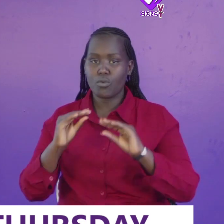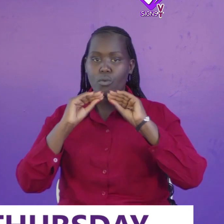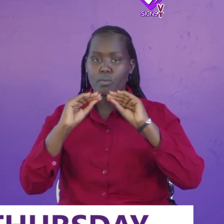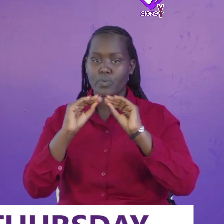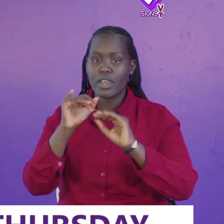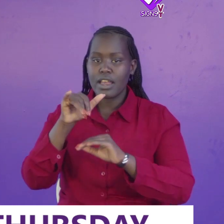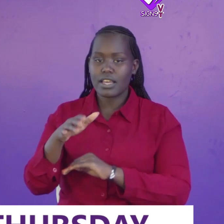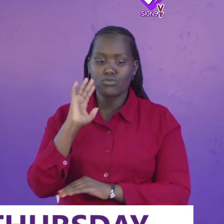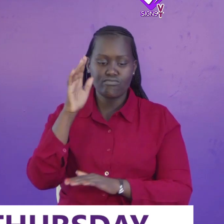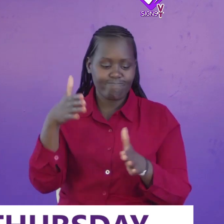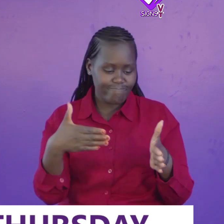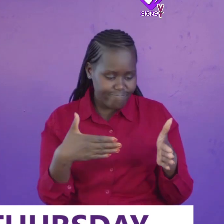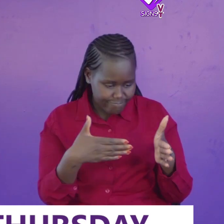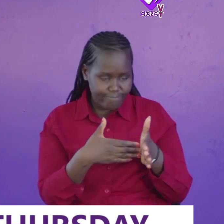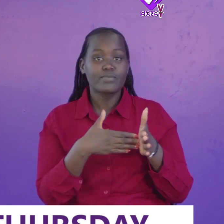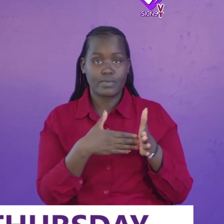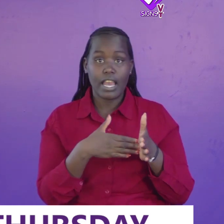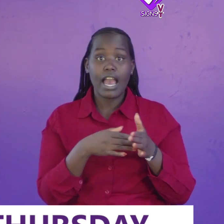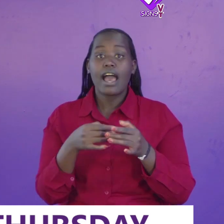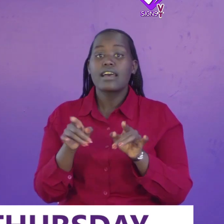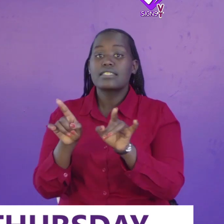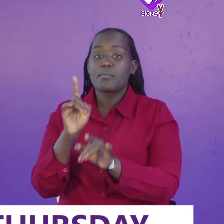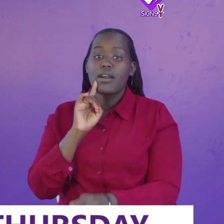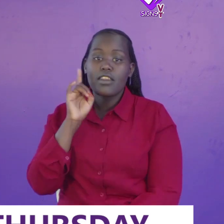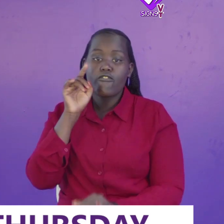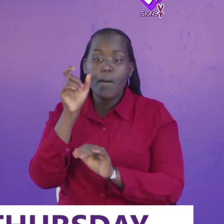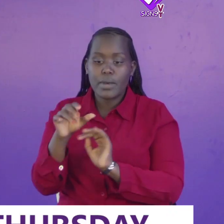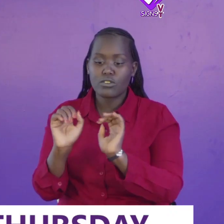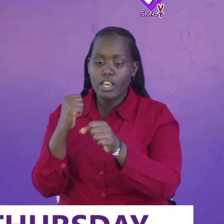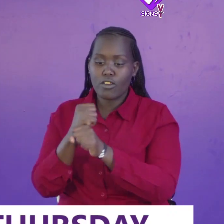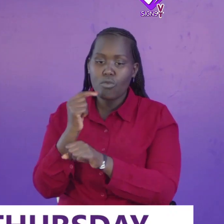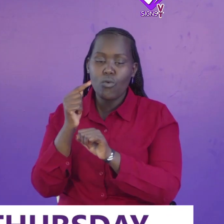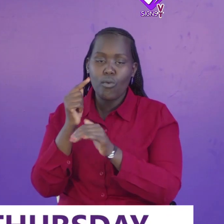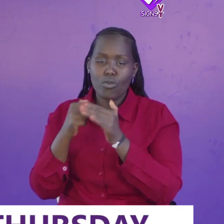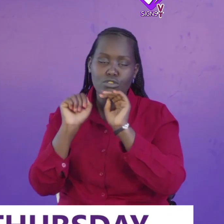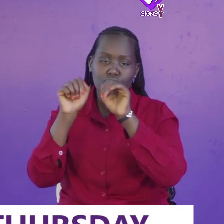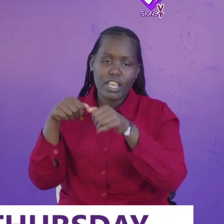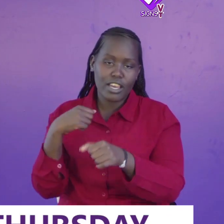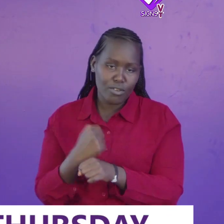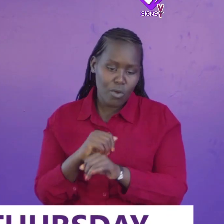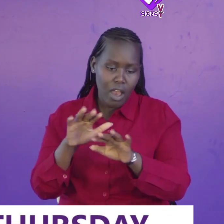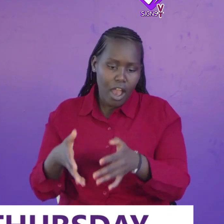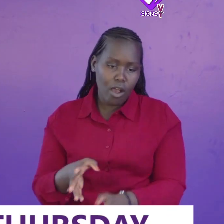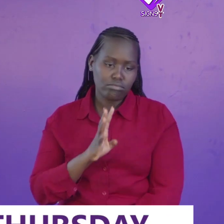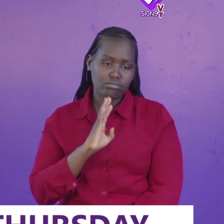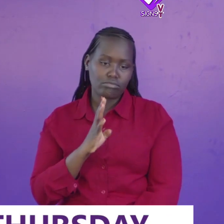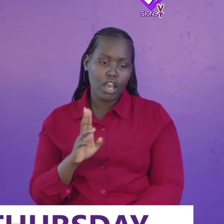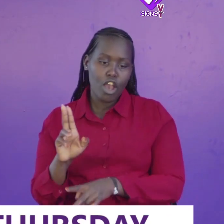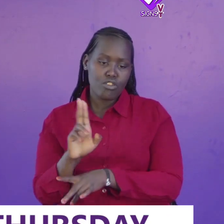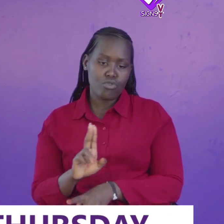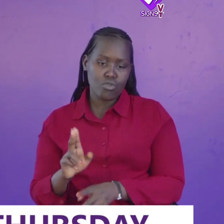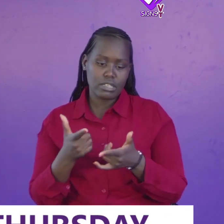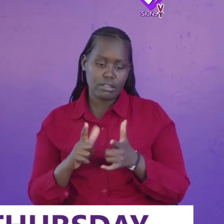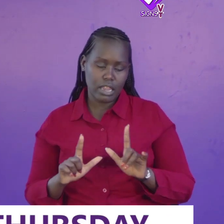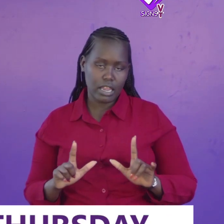should stop. A deaf person can also do what you can do. Mambo ni vile yeye anaongea in sign language na wewe